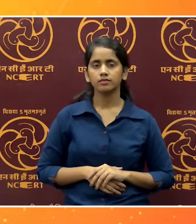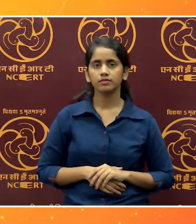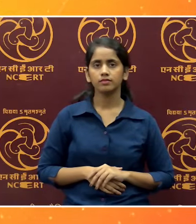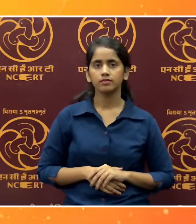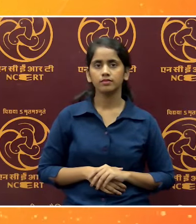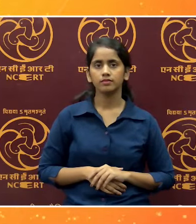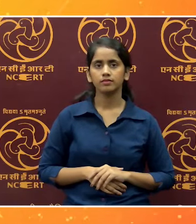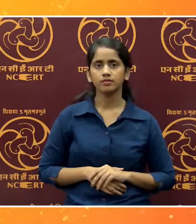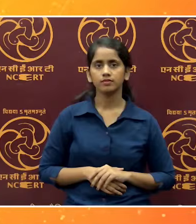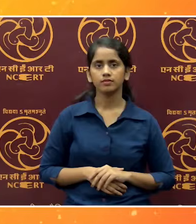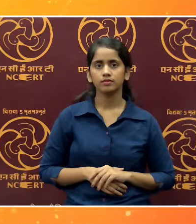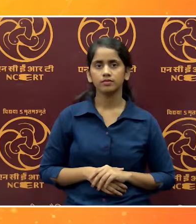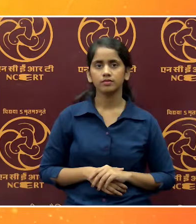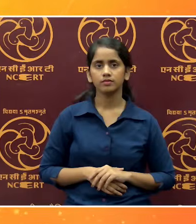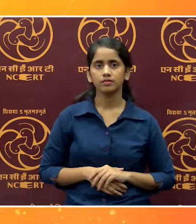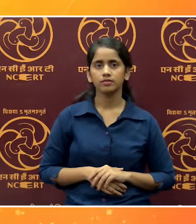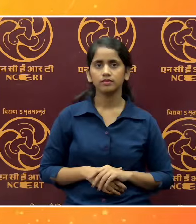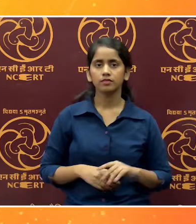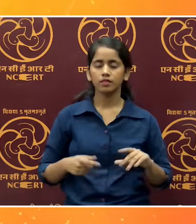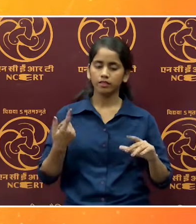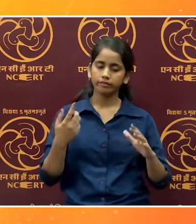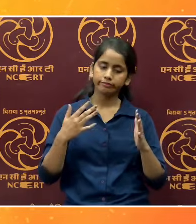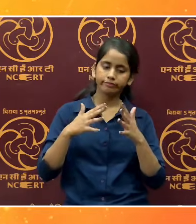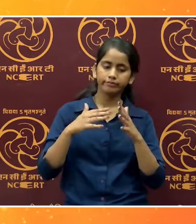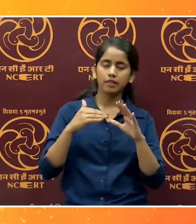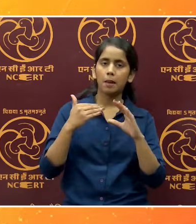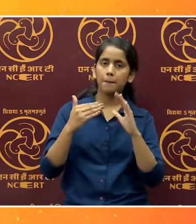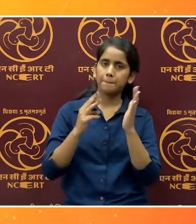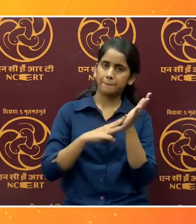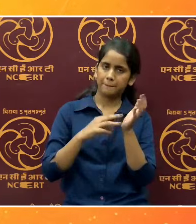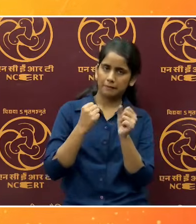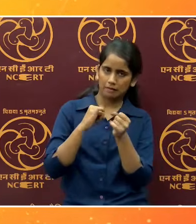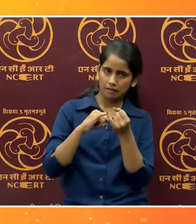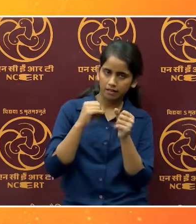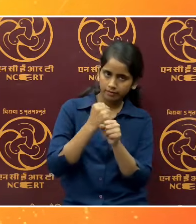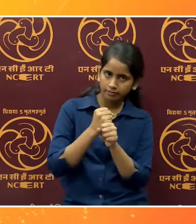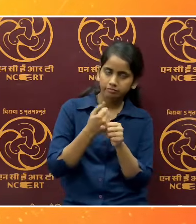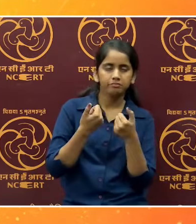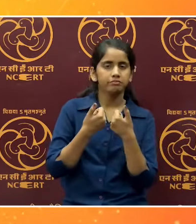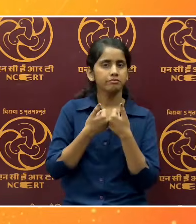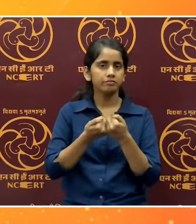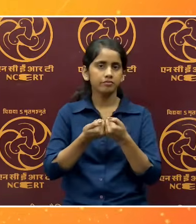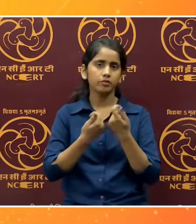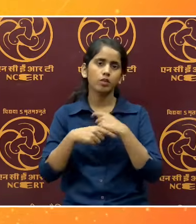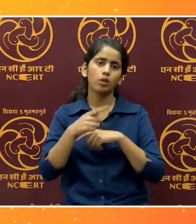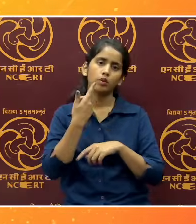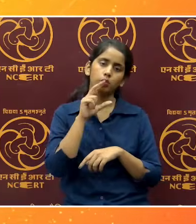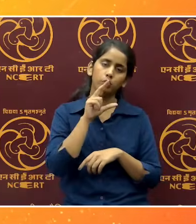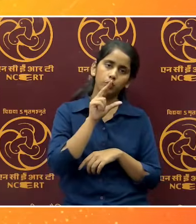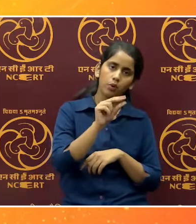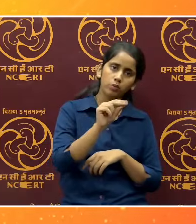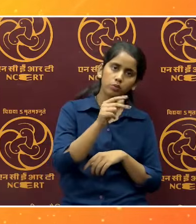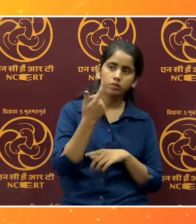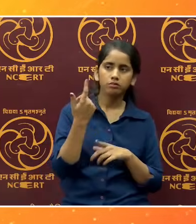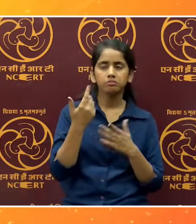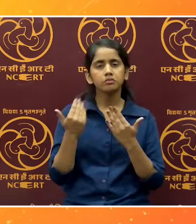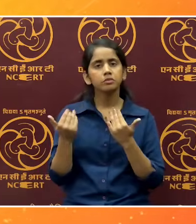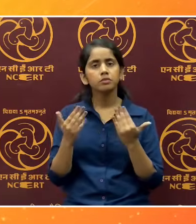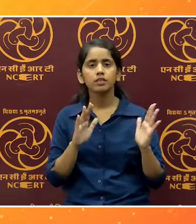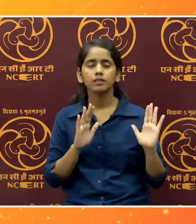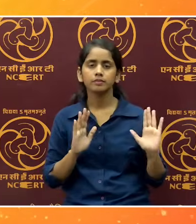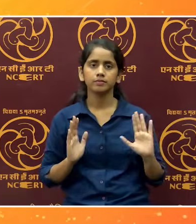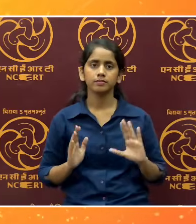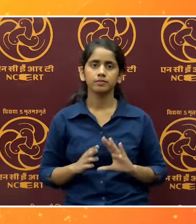The modified homework, based on the message from the frog, write, record or dictate an audio message to the Hopper, the